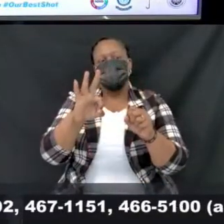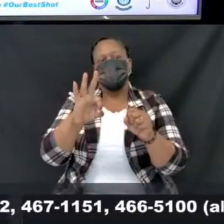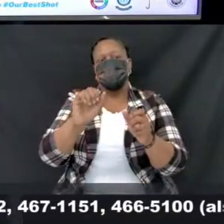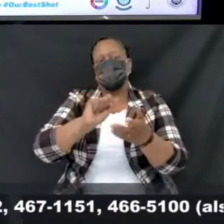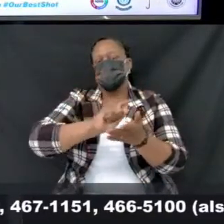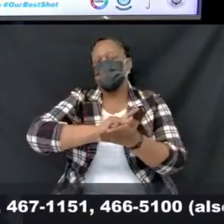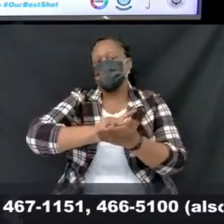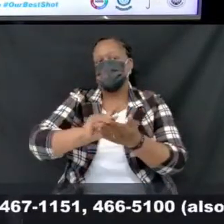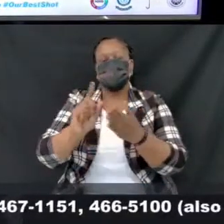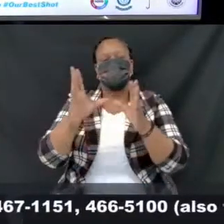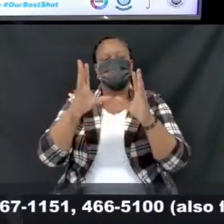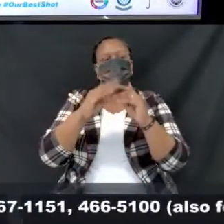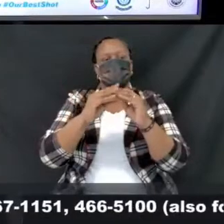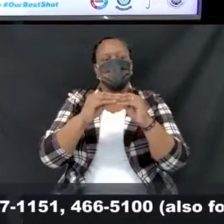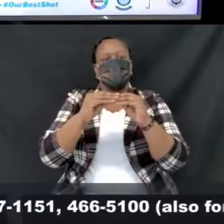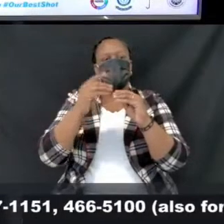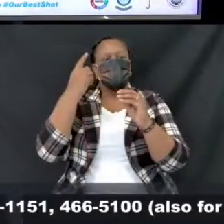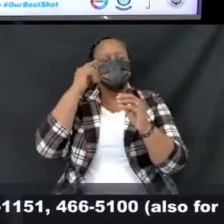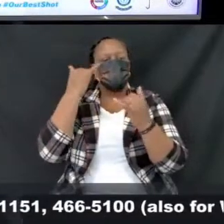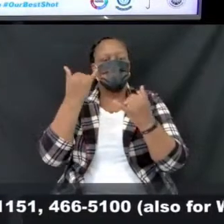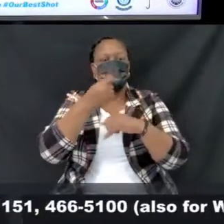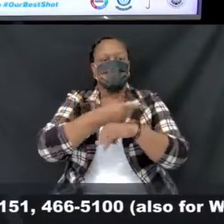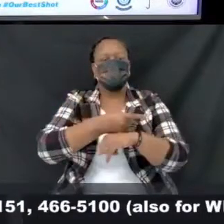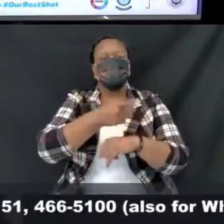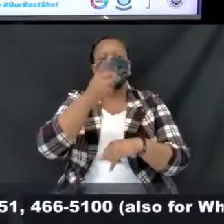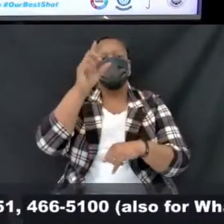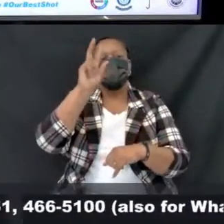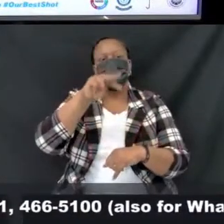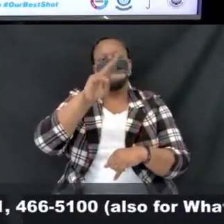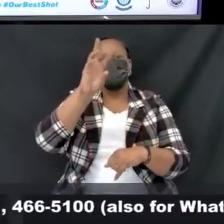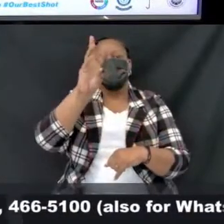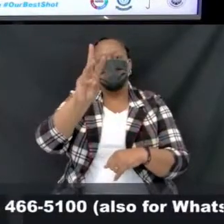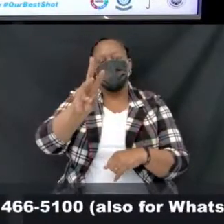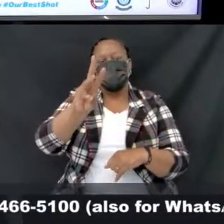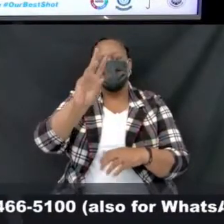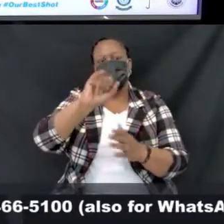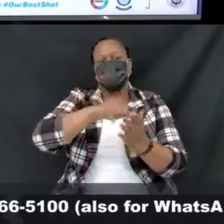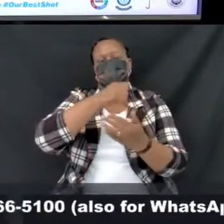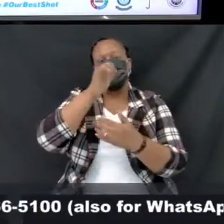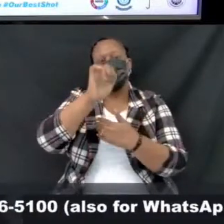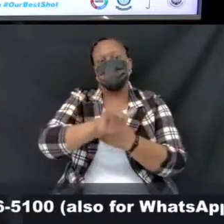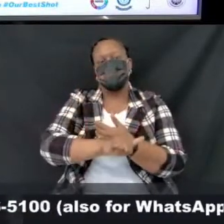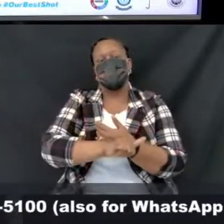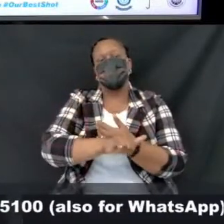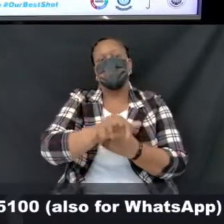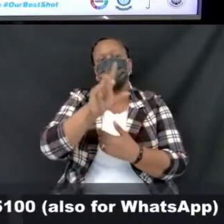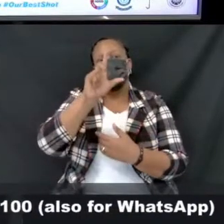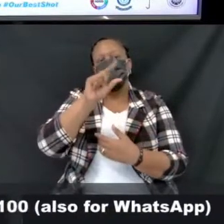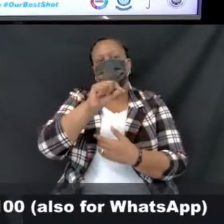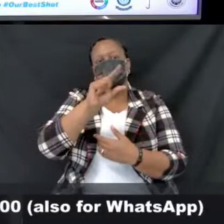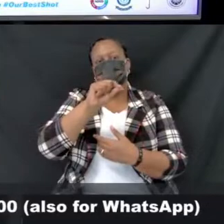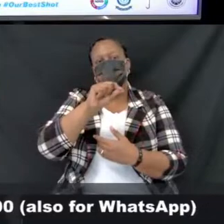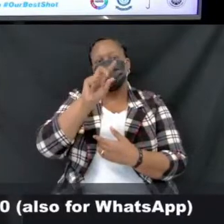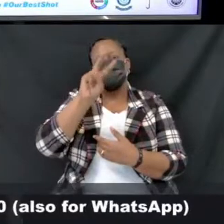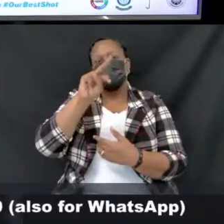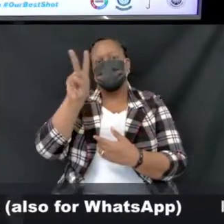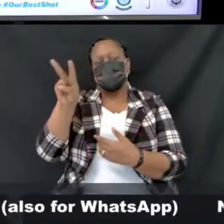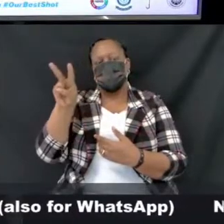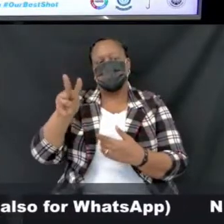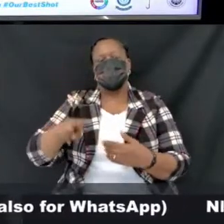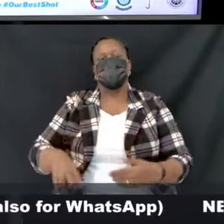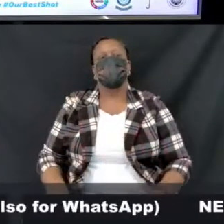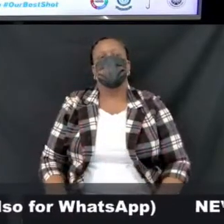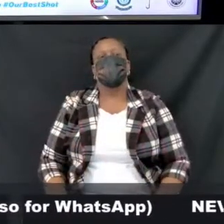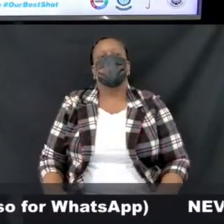weekly briefing for the 26th of January 2022. I am Lesroy Williams. Thank you very